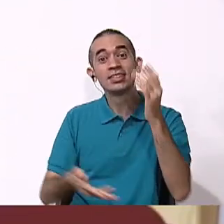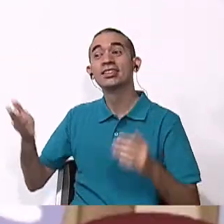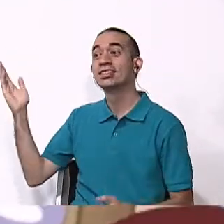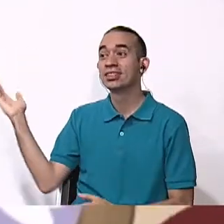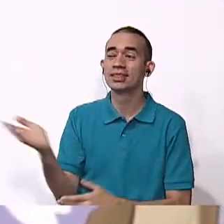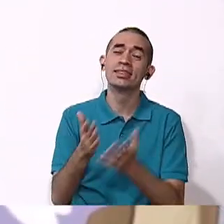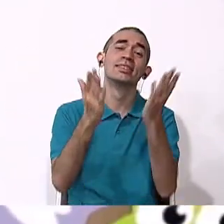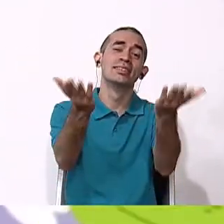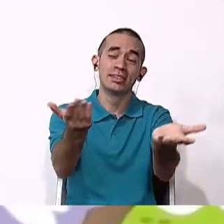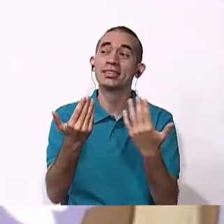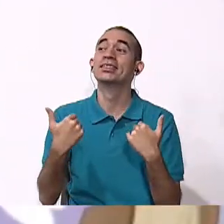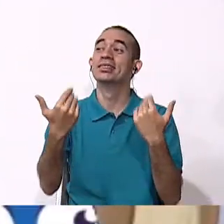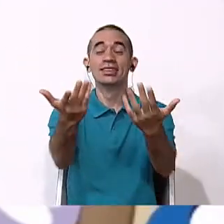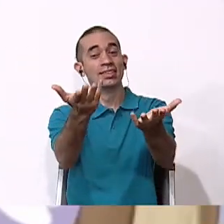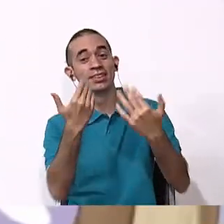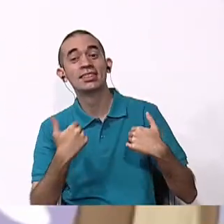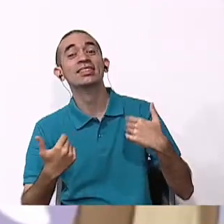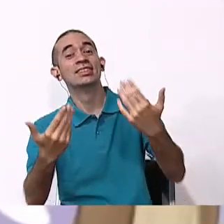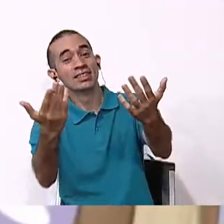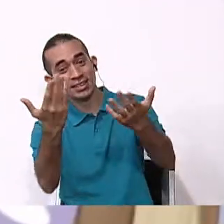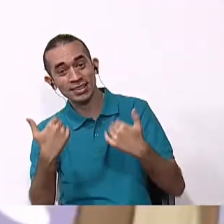Please come in. Please come in. Please come in.